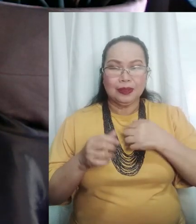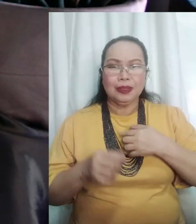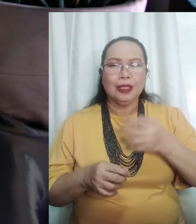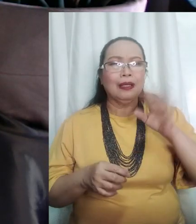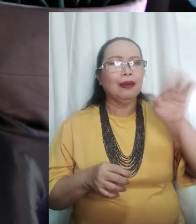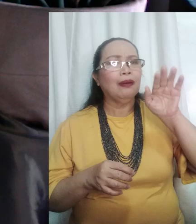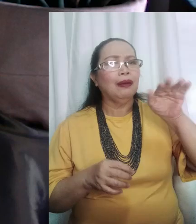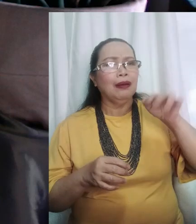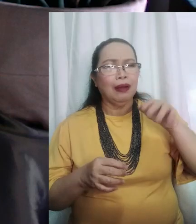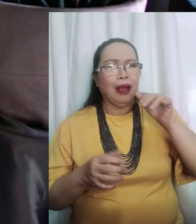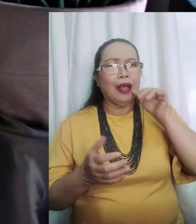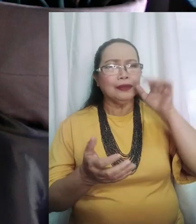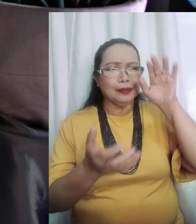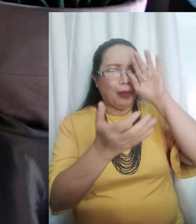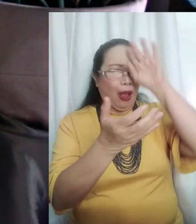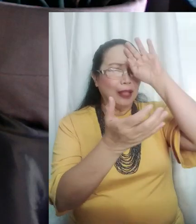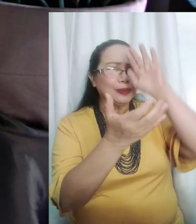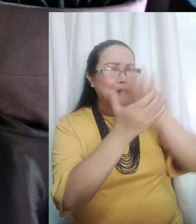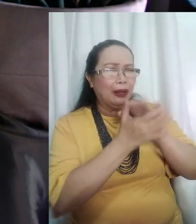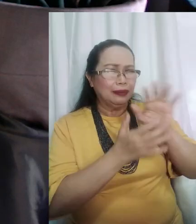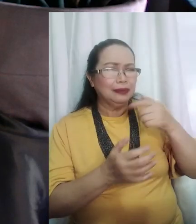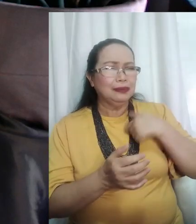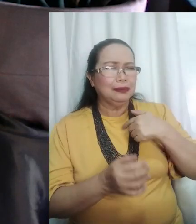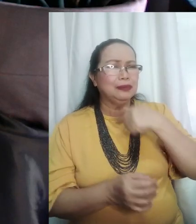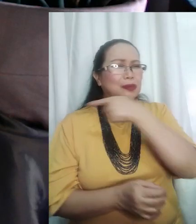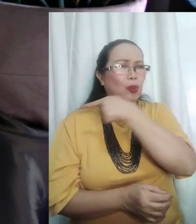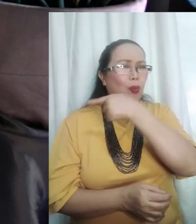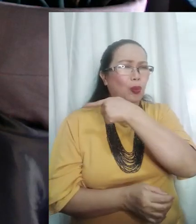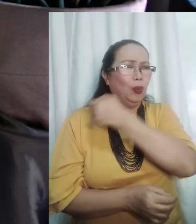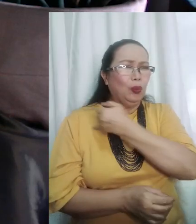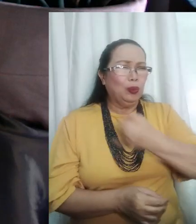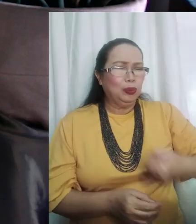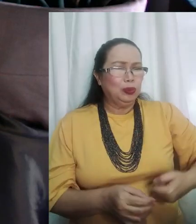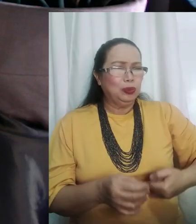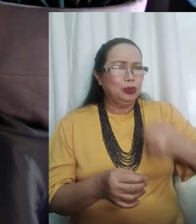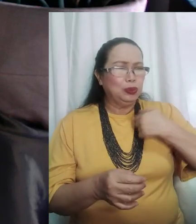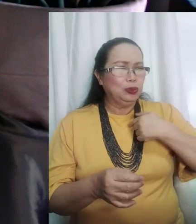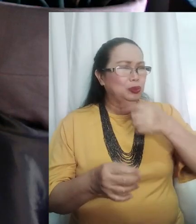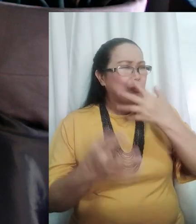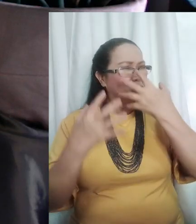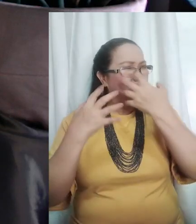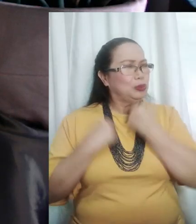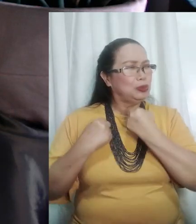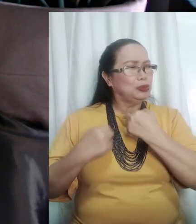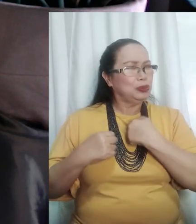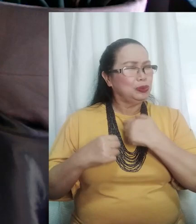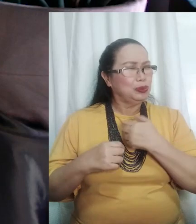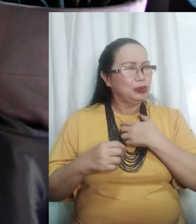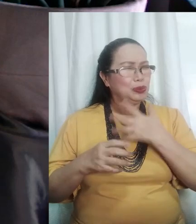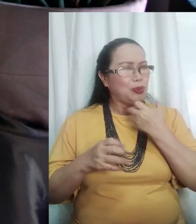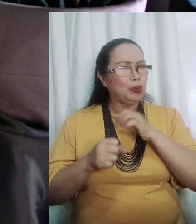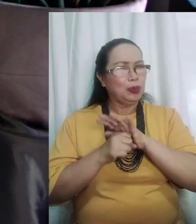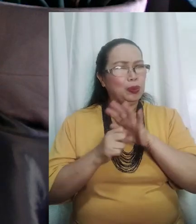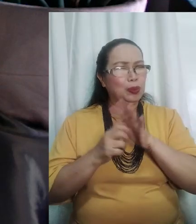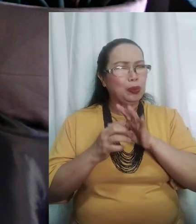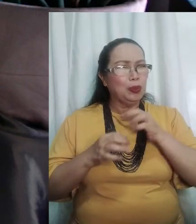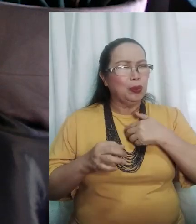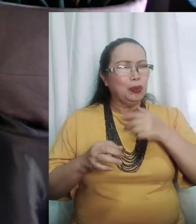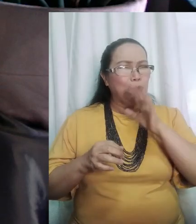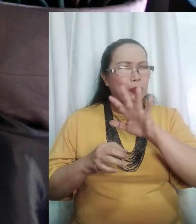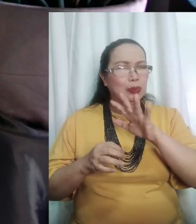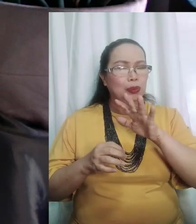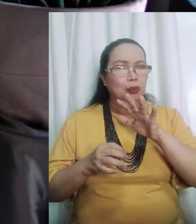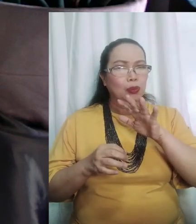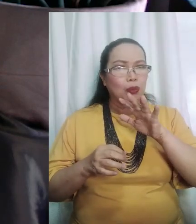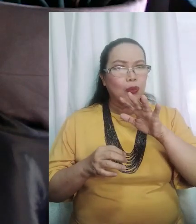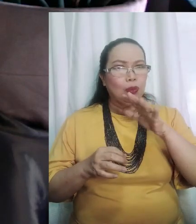sport of me. But as soon as I screamed for help, he left his cloak beside me and ran out of the house. When